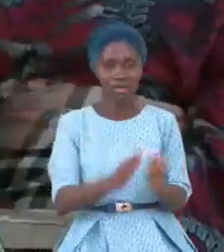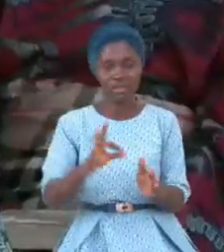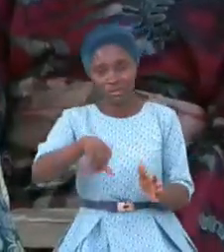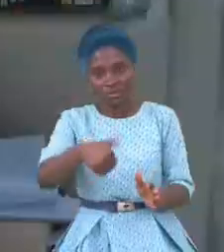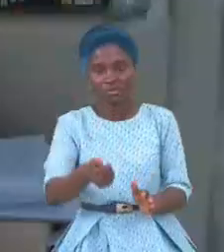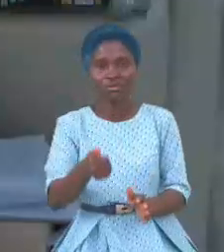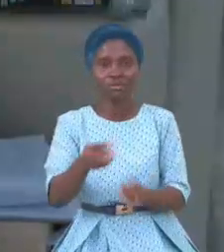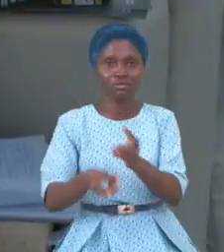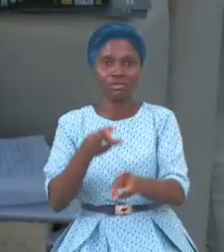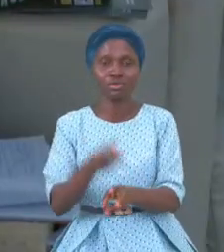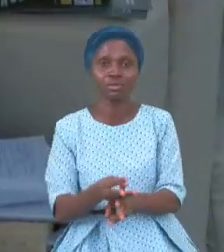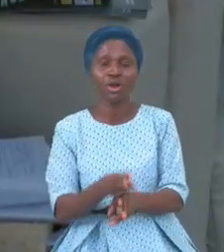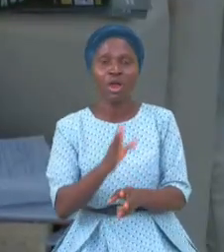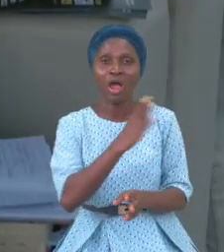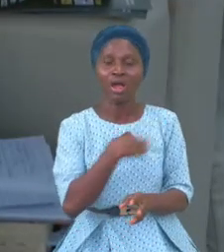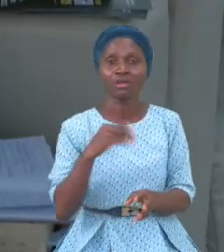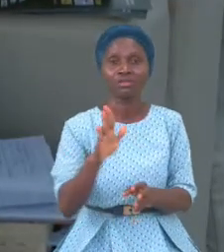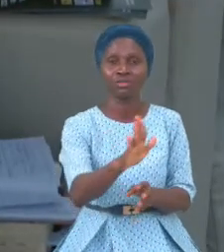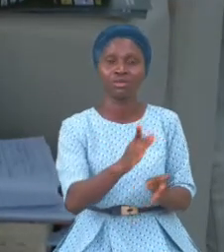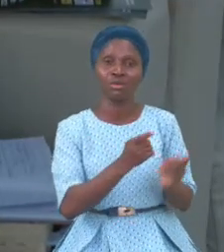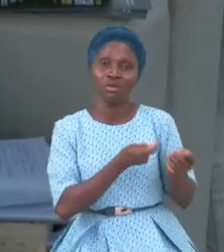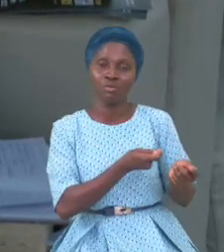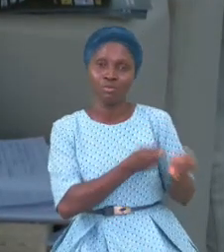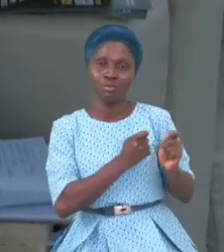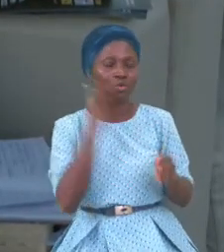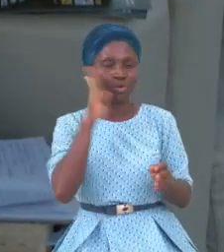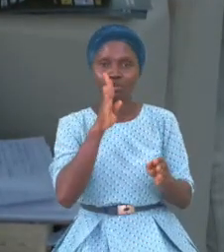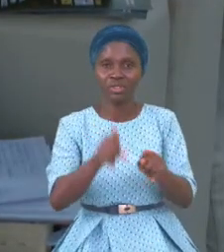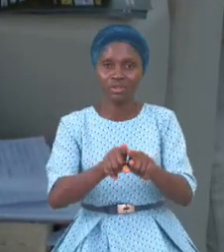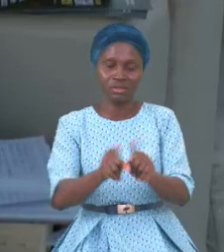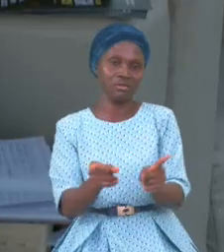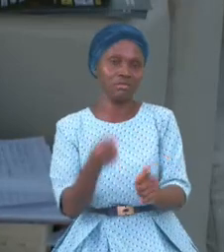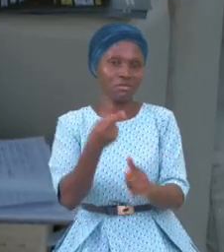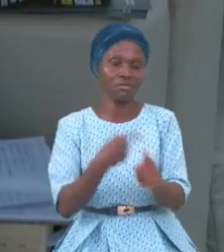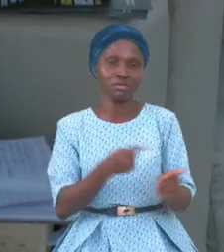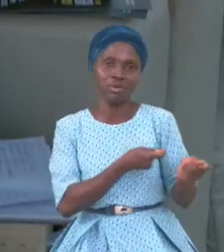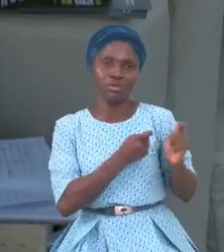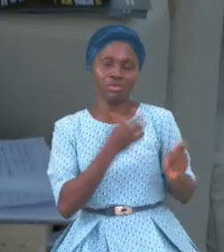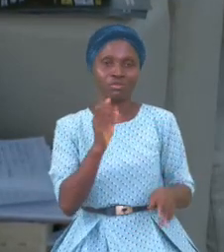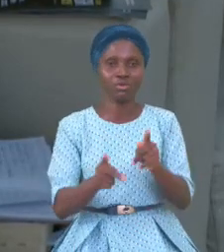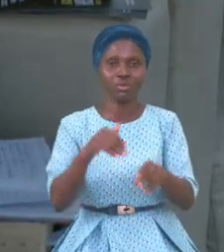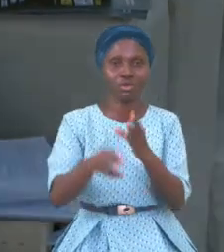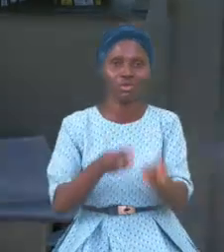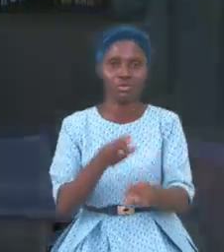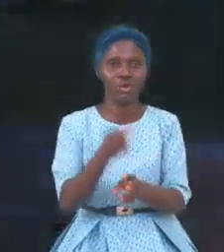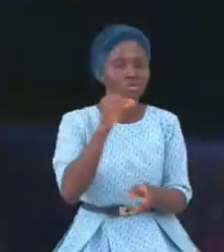the pursuit and the plan of the people of the world. You will not stand with the crowd.